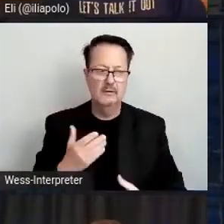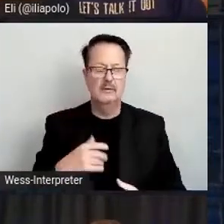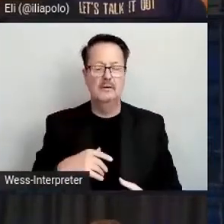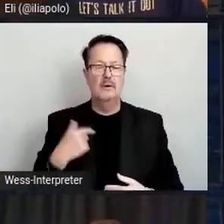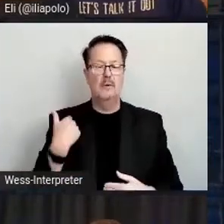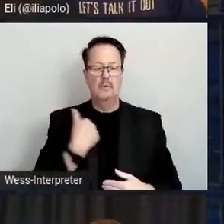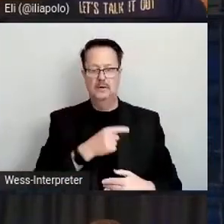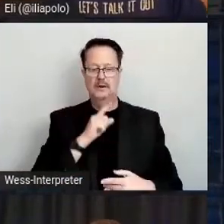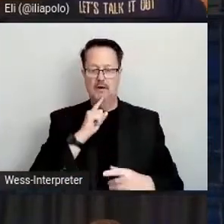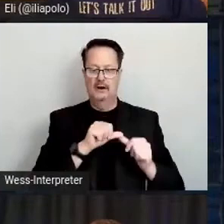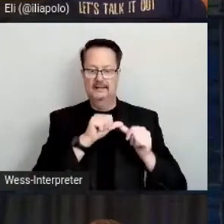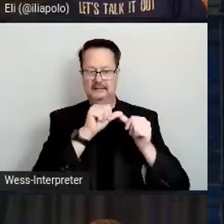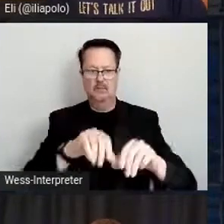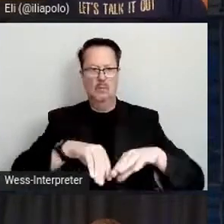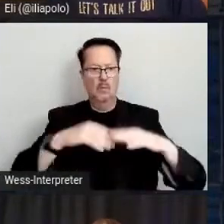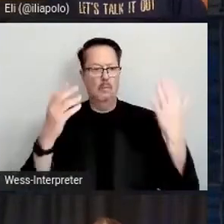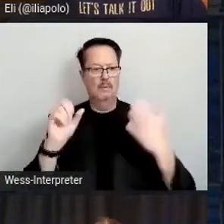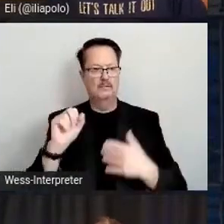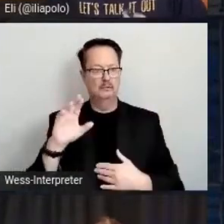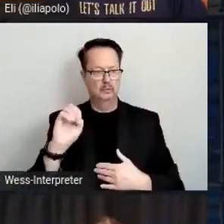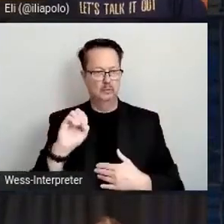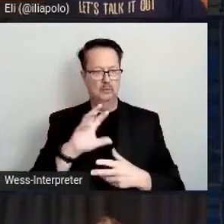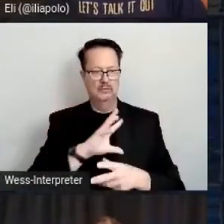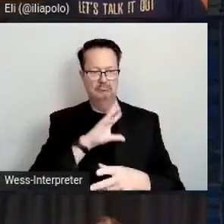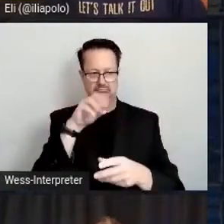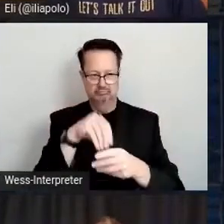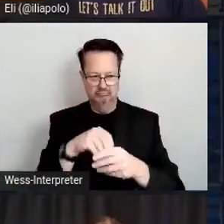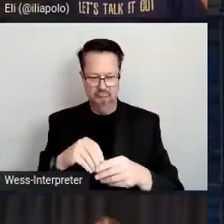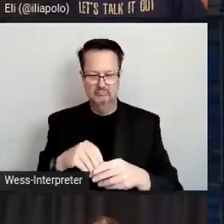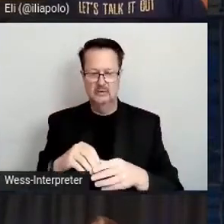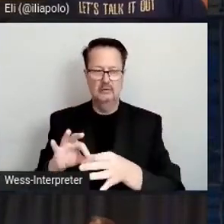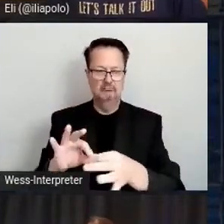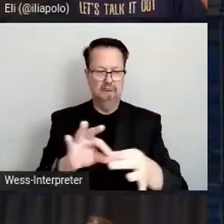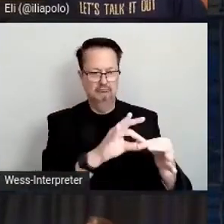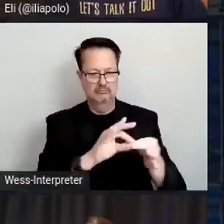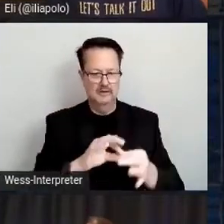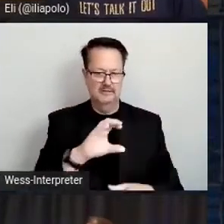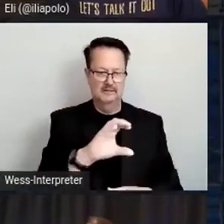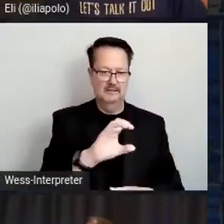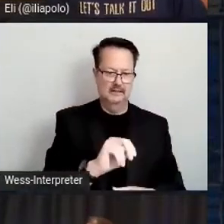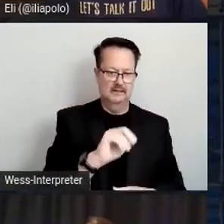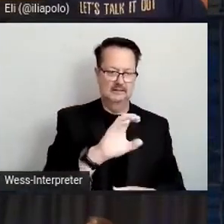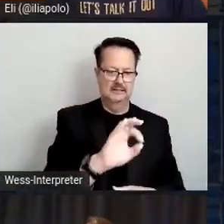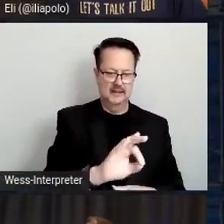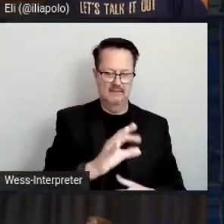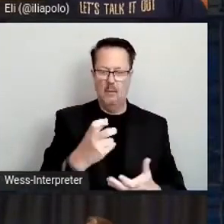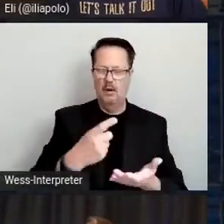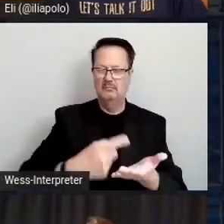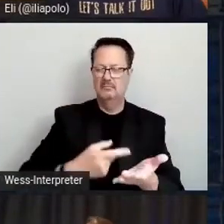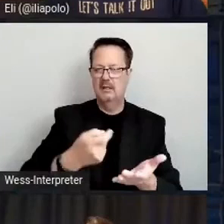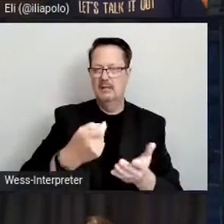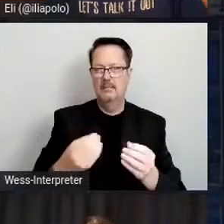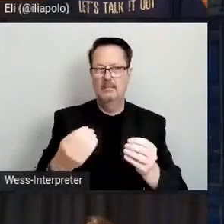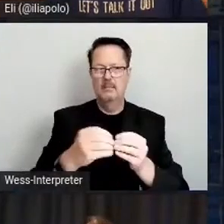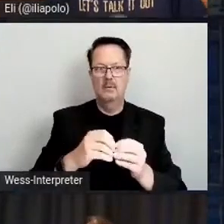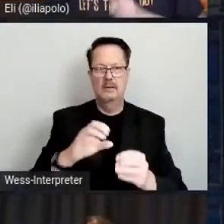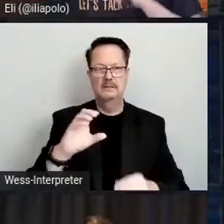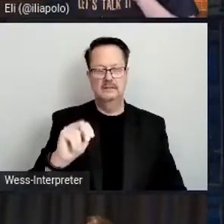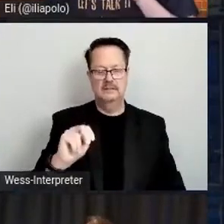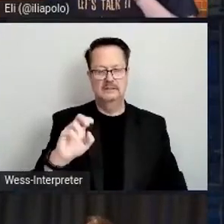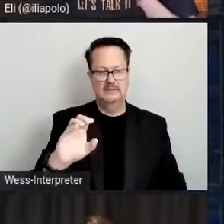continuing our open source engagement by coordinating with the CNCF, which I want to talk a little bit more about.